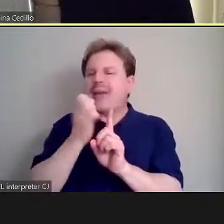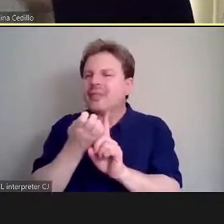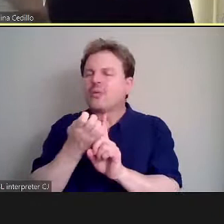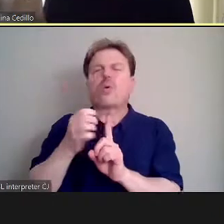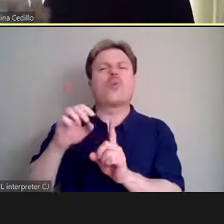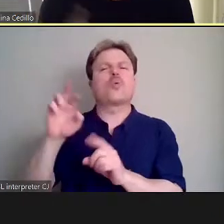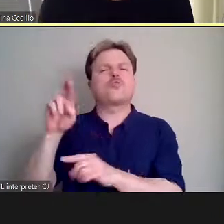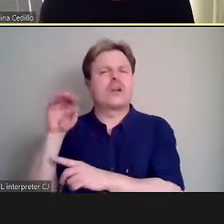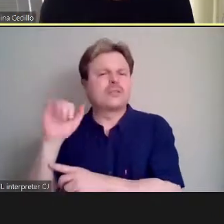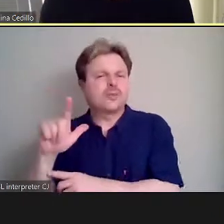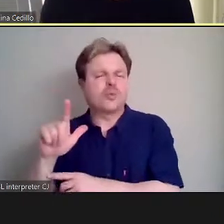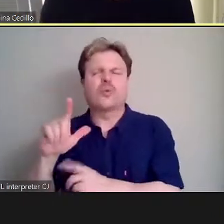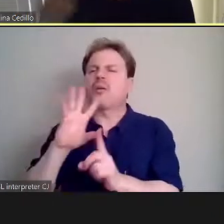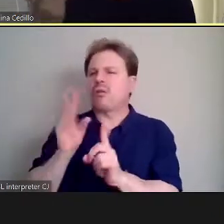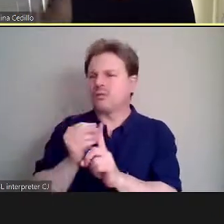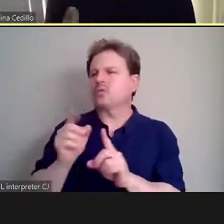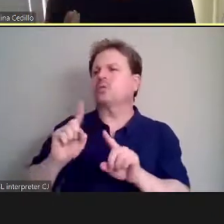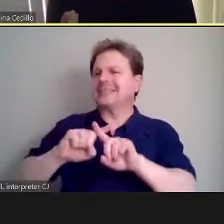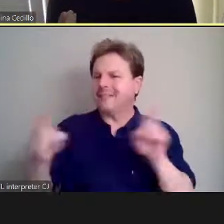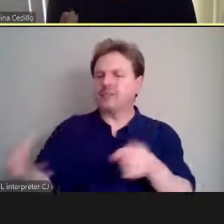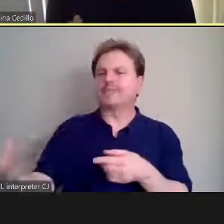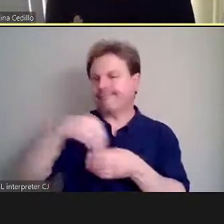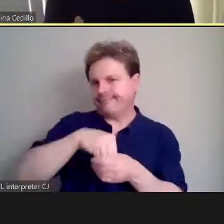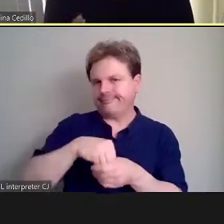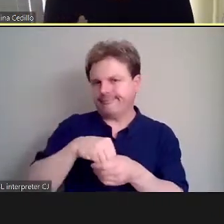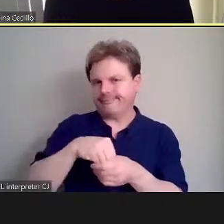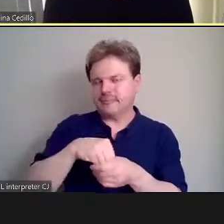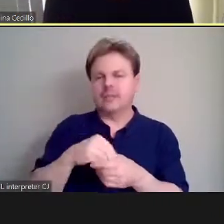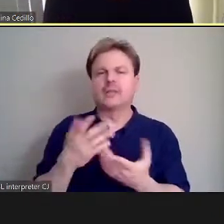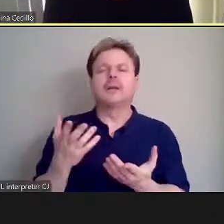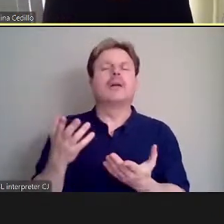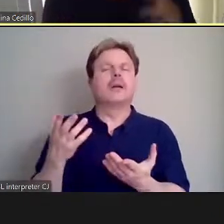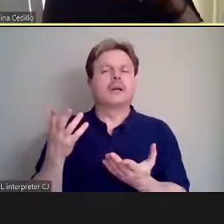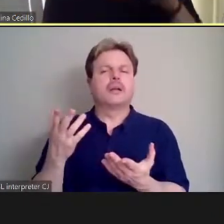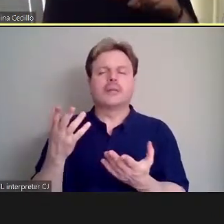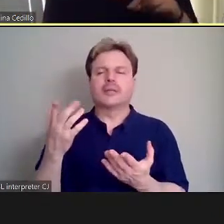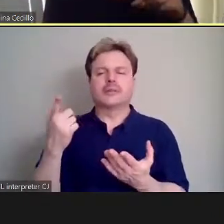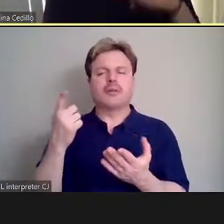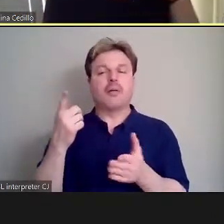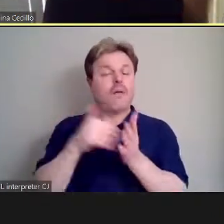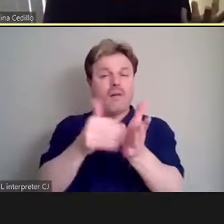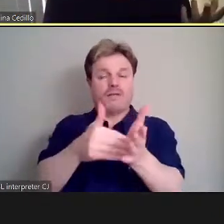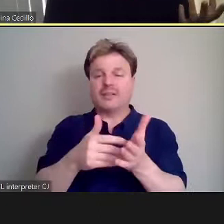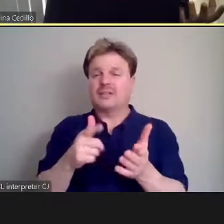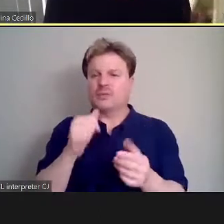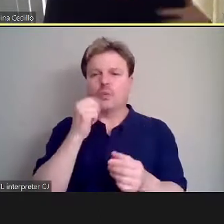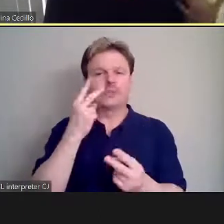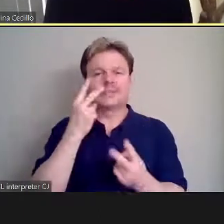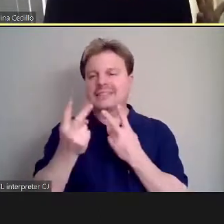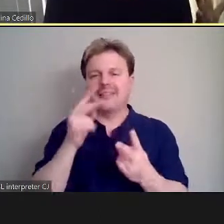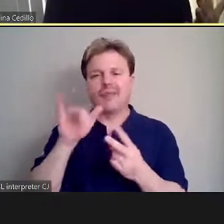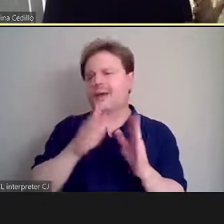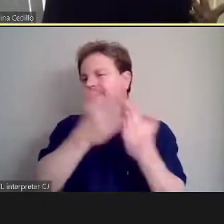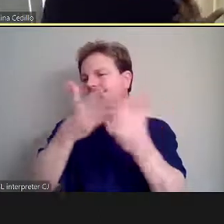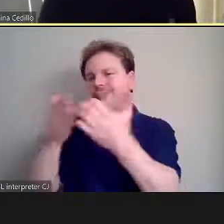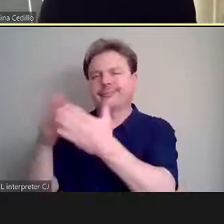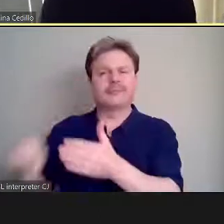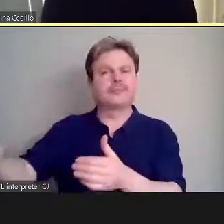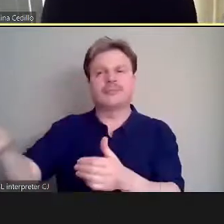difference within this because it's something that you're not often going to get in the literature, the majority of